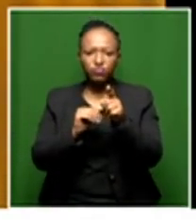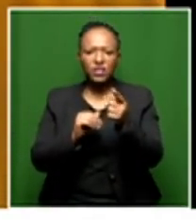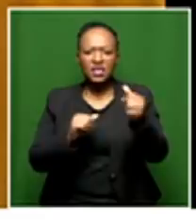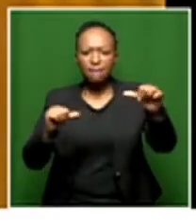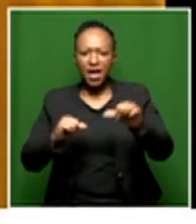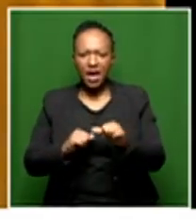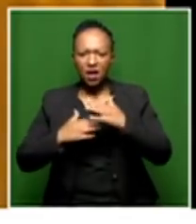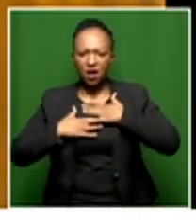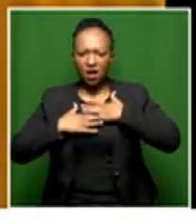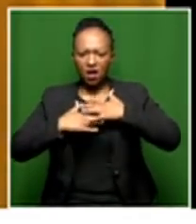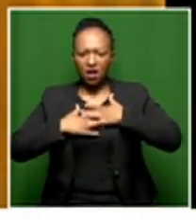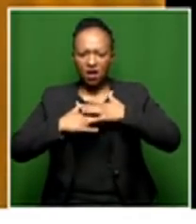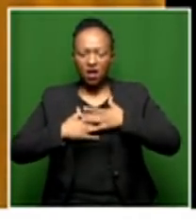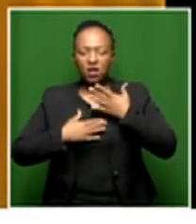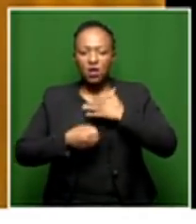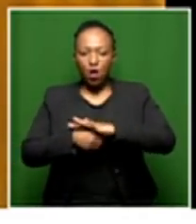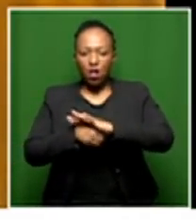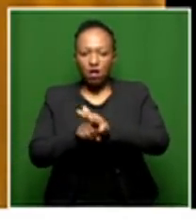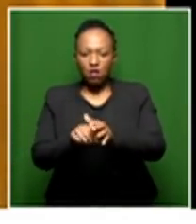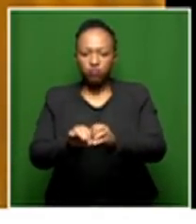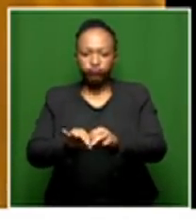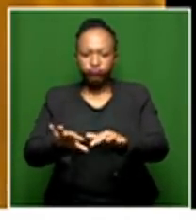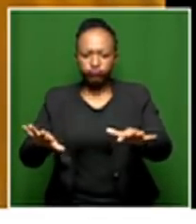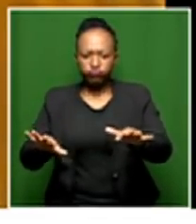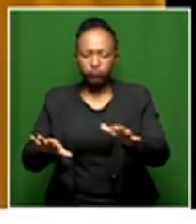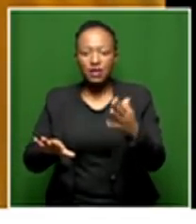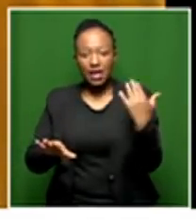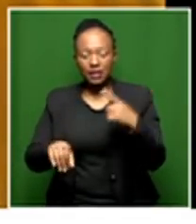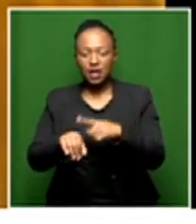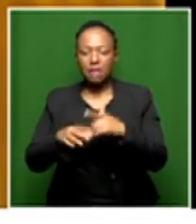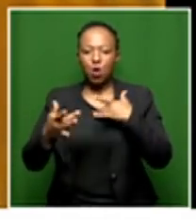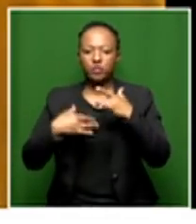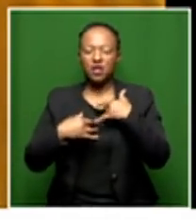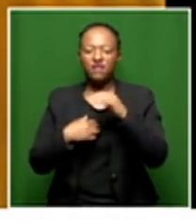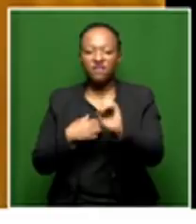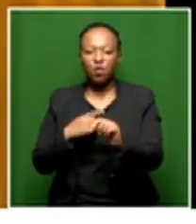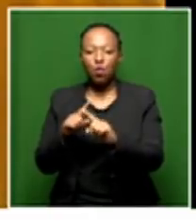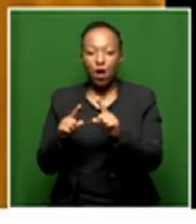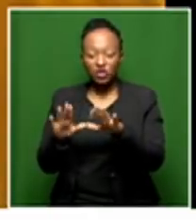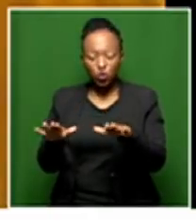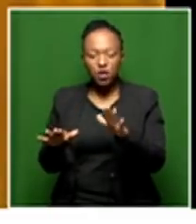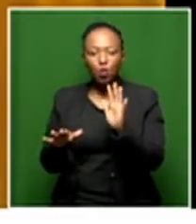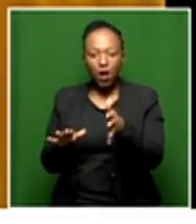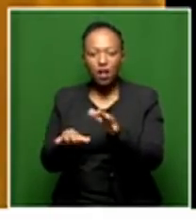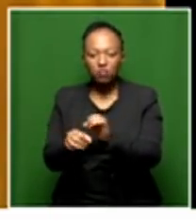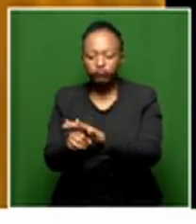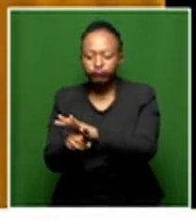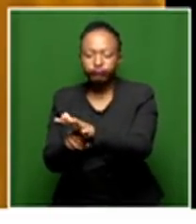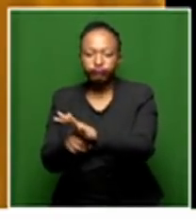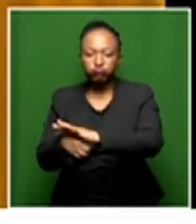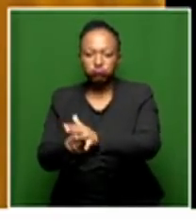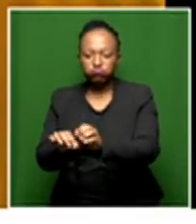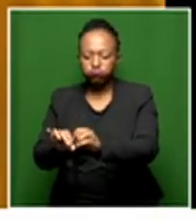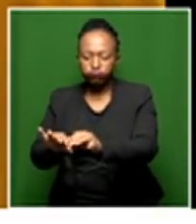respiratory infections and they pass it on to everyone. So we were very concerned that children will be the main drivers of this pandemic. But